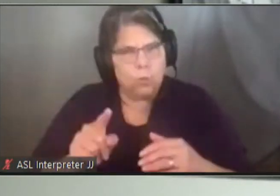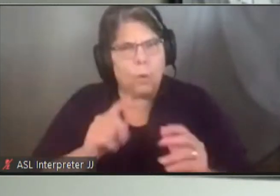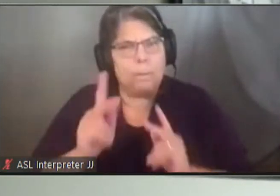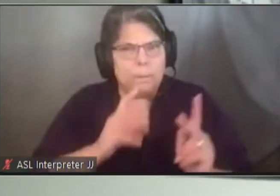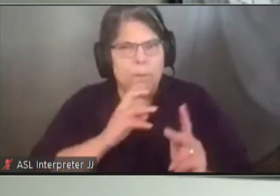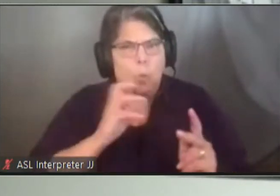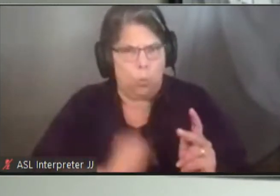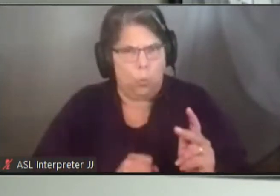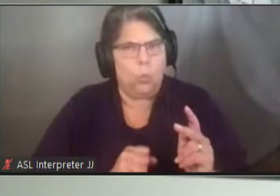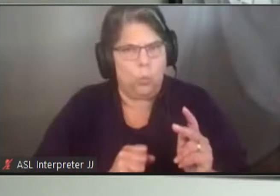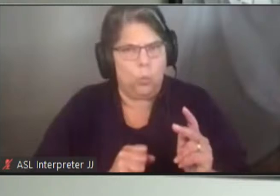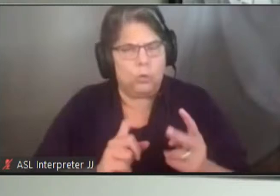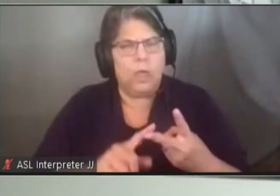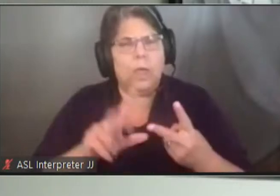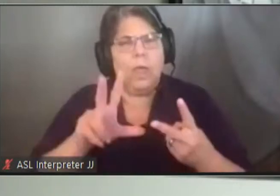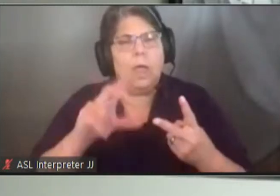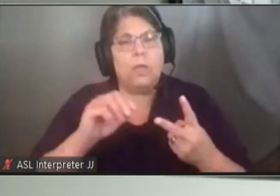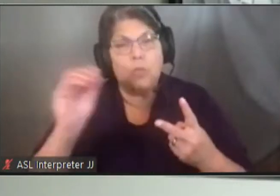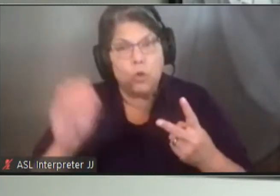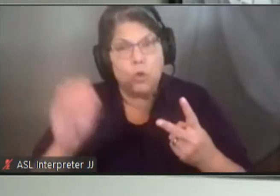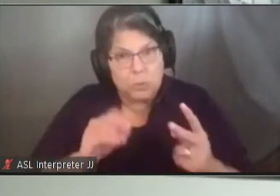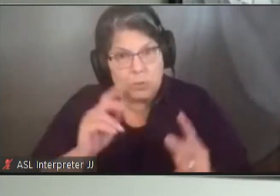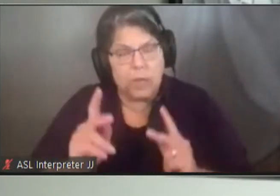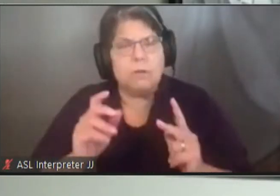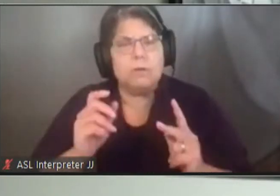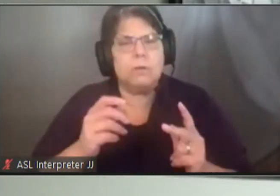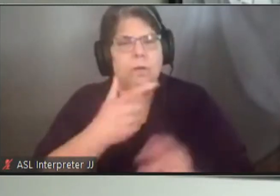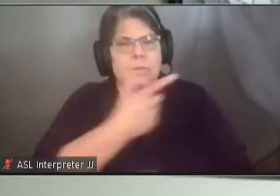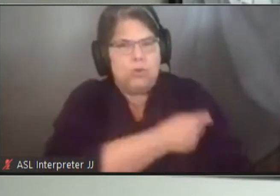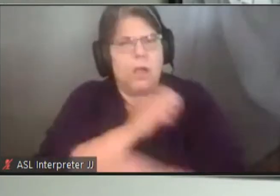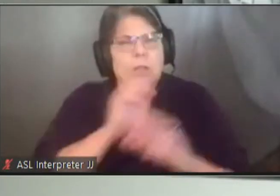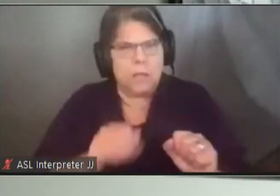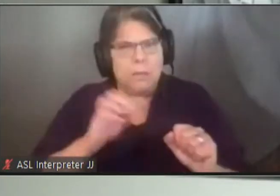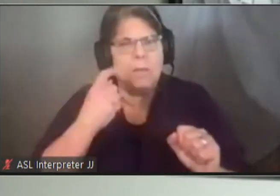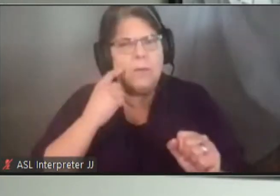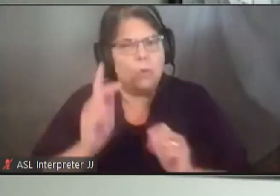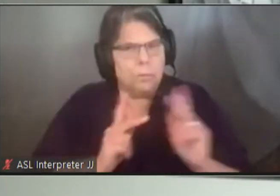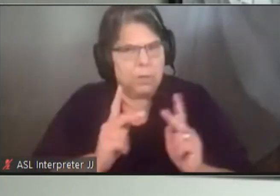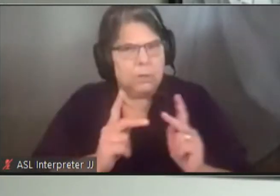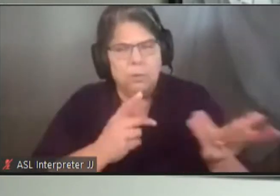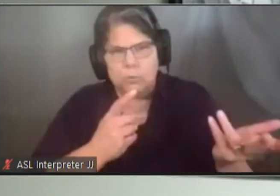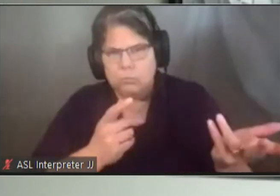30% on those who qualify by virtue of their occupational exposure.